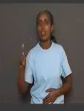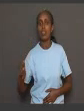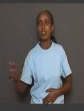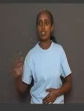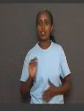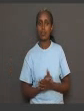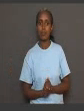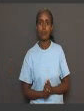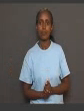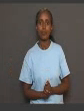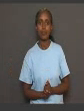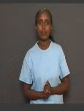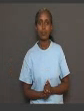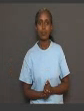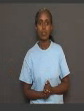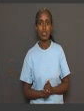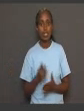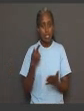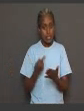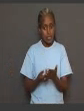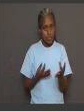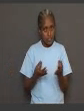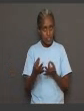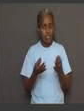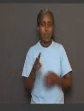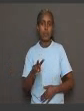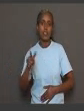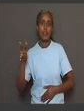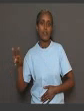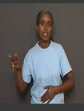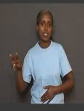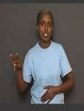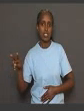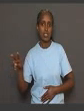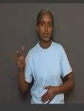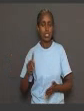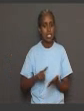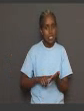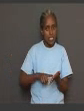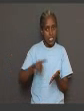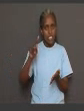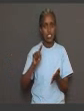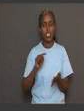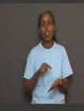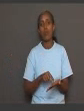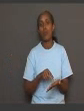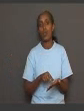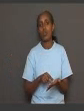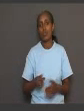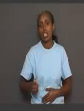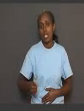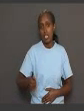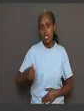kz. This describes a vector with initial point at the